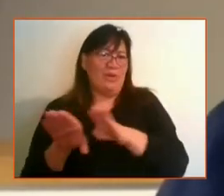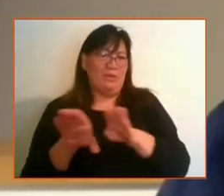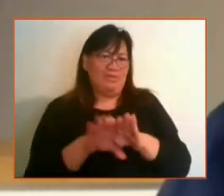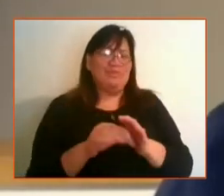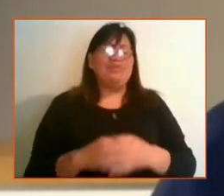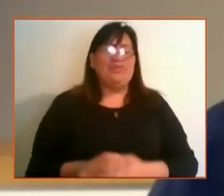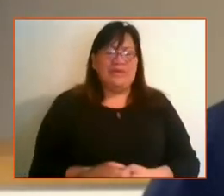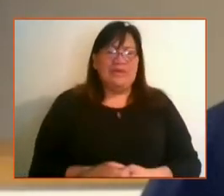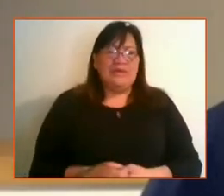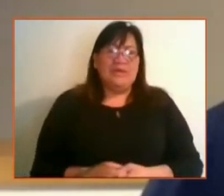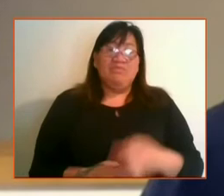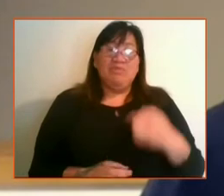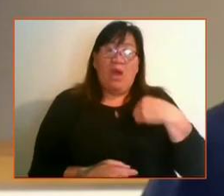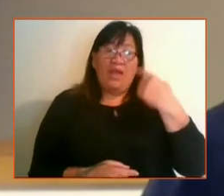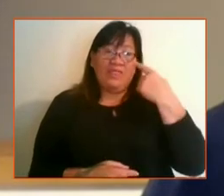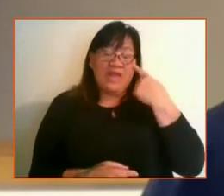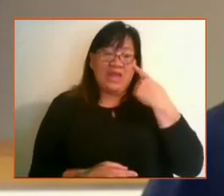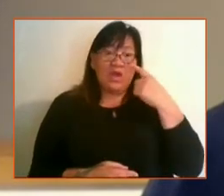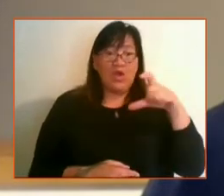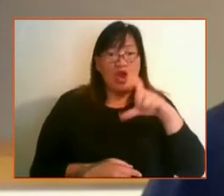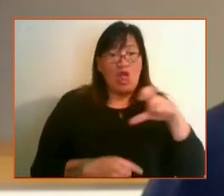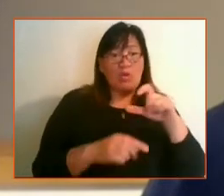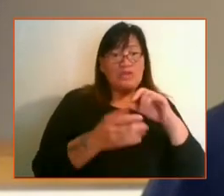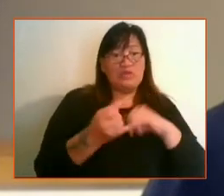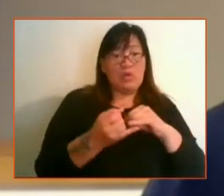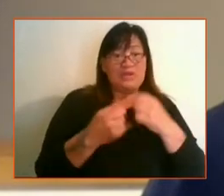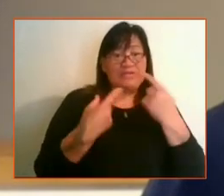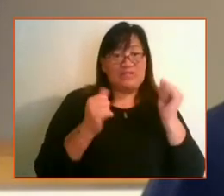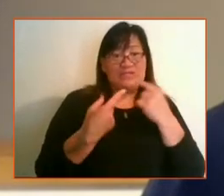that in terms of what Chlöe was saying